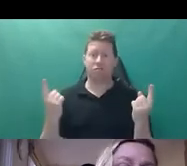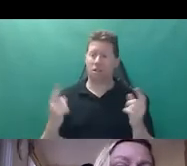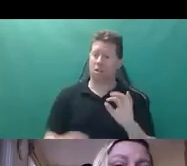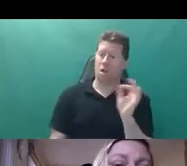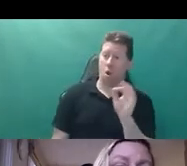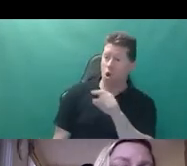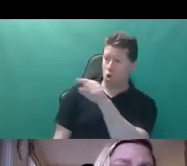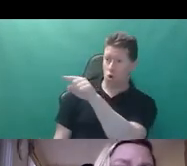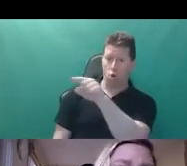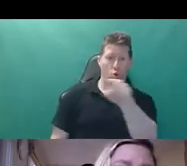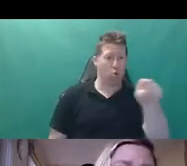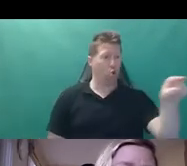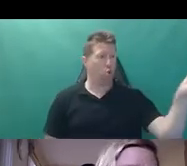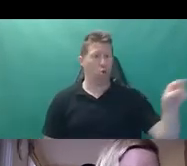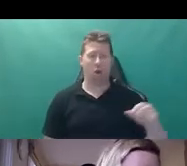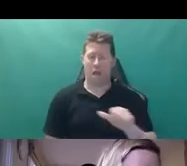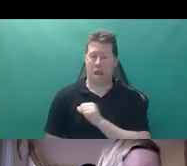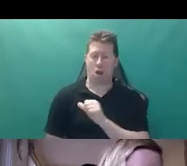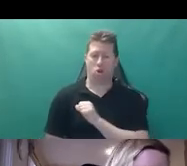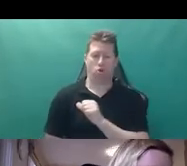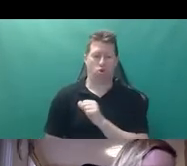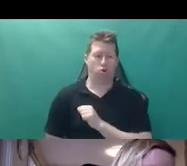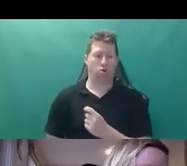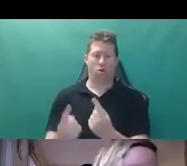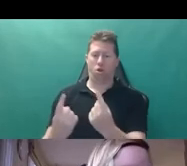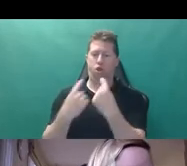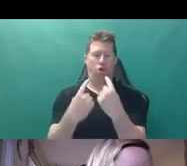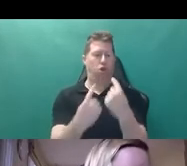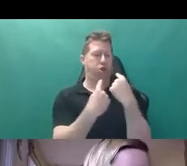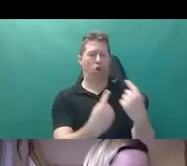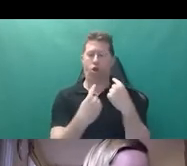but the attitude of society towards them causing exclusion.